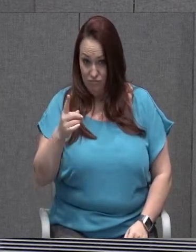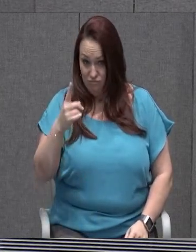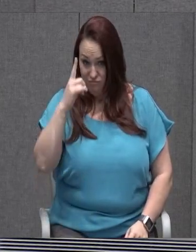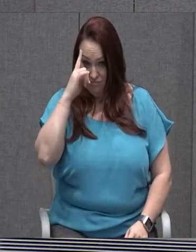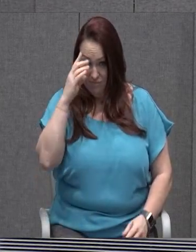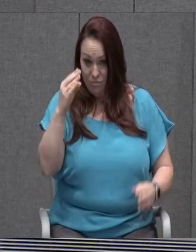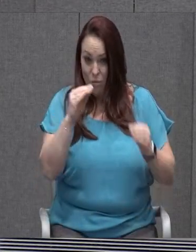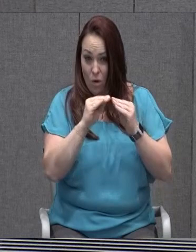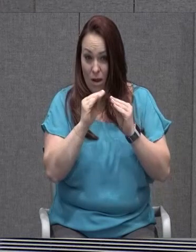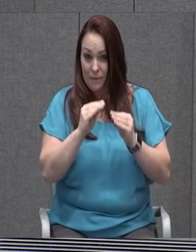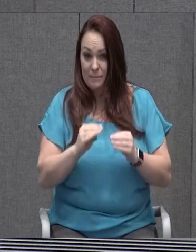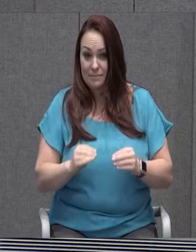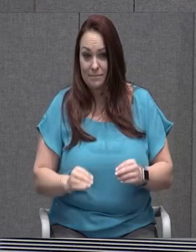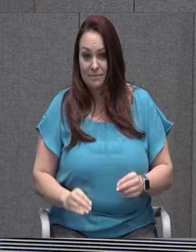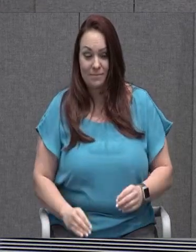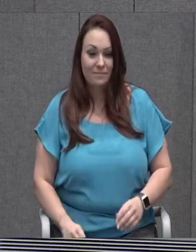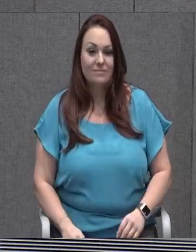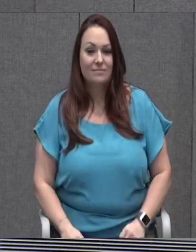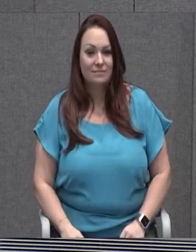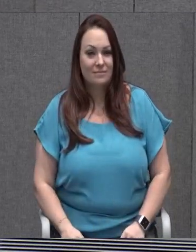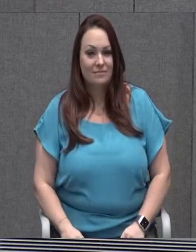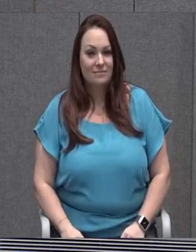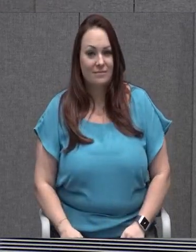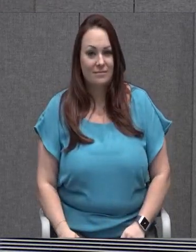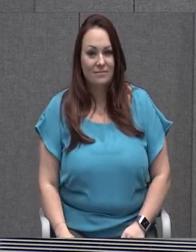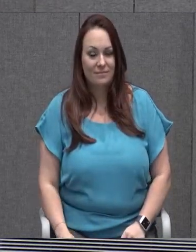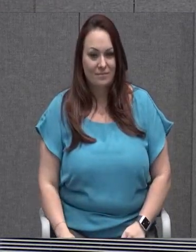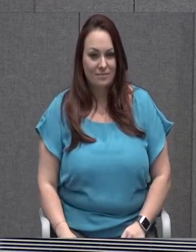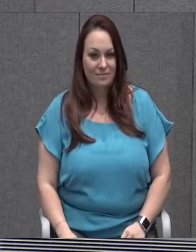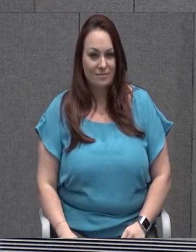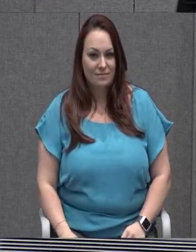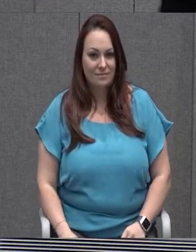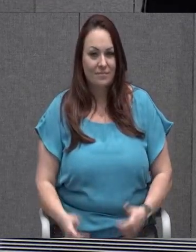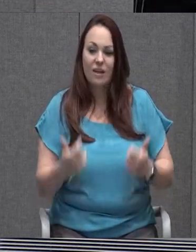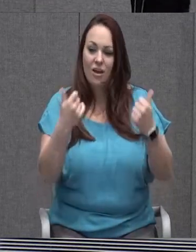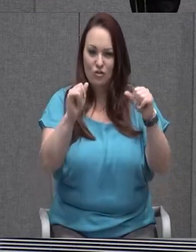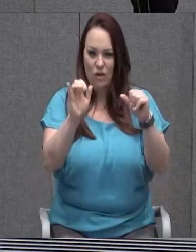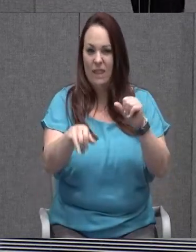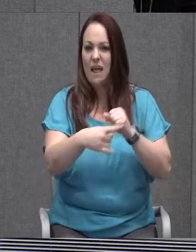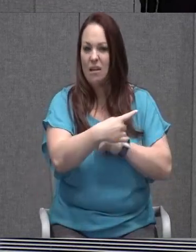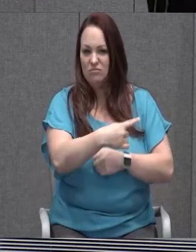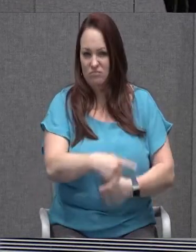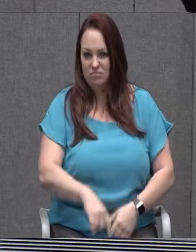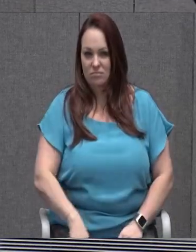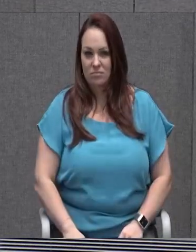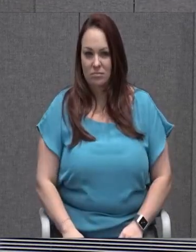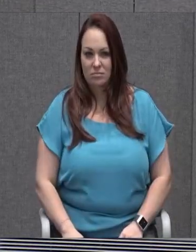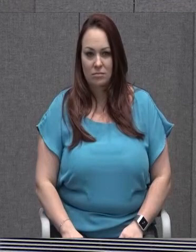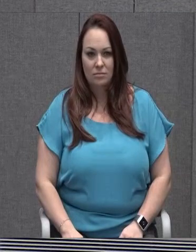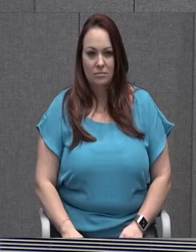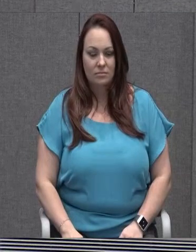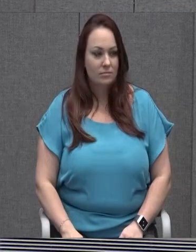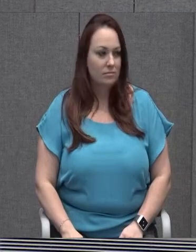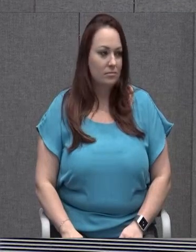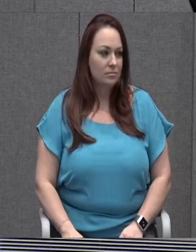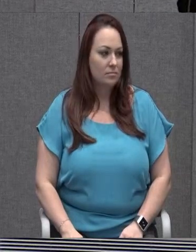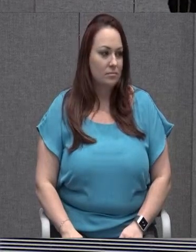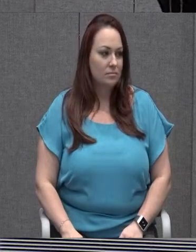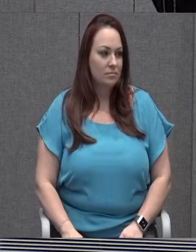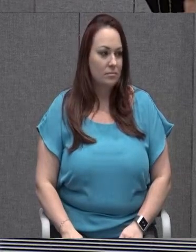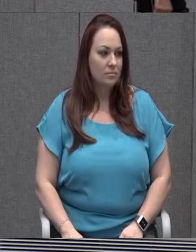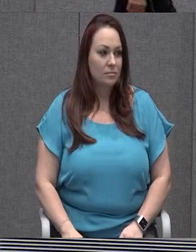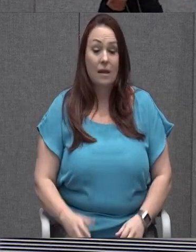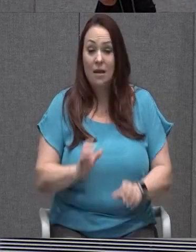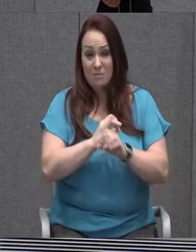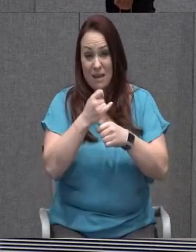1 more? 1 more. All right. Let's try that. Okay. When you do this at home, make sure you have plenty